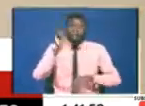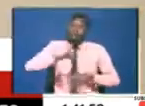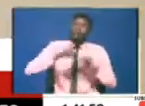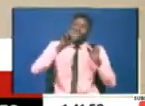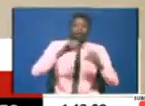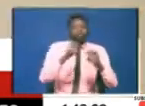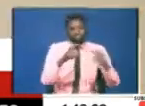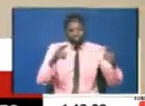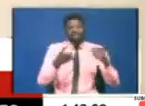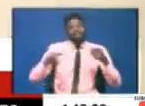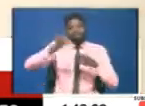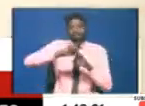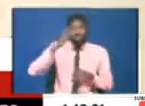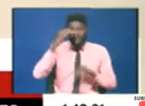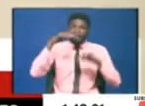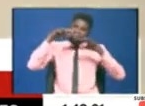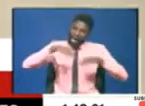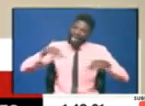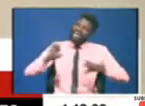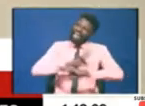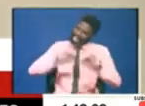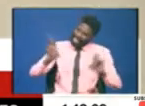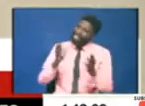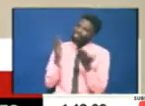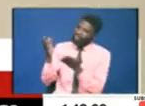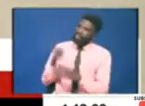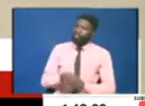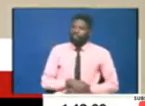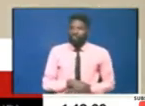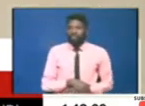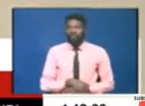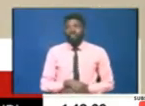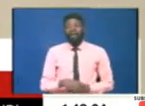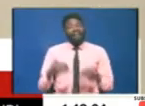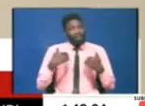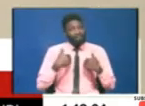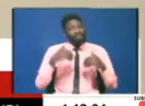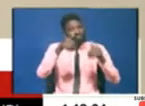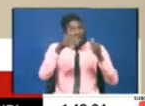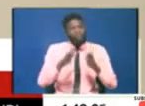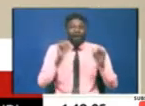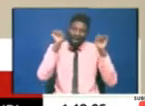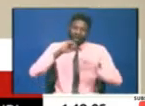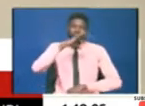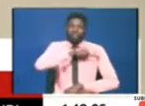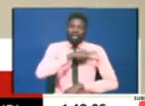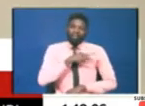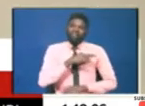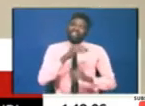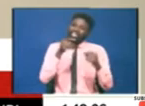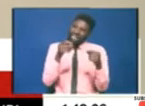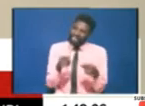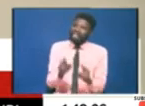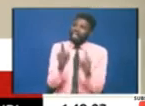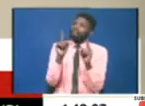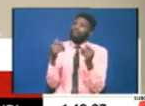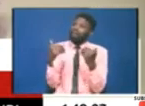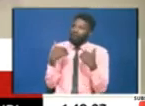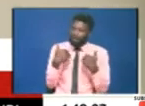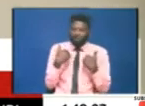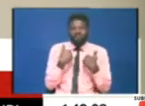That is the way where the farmers are going to get three benefits from farming. It is you as private farmers